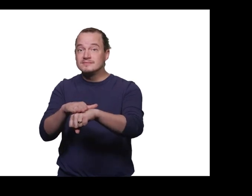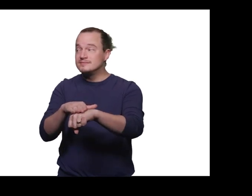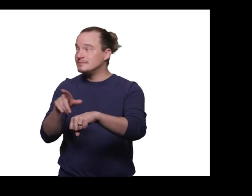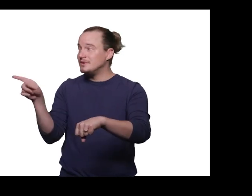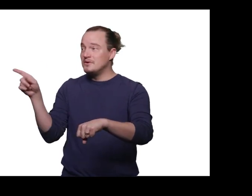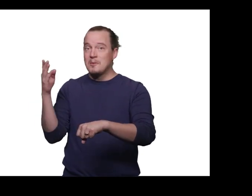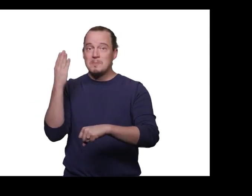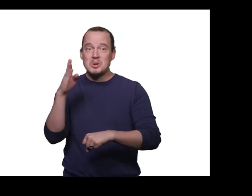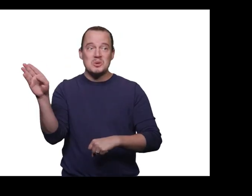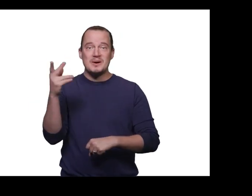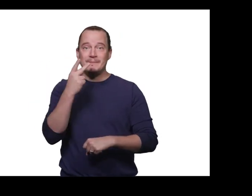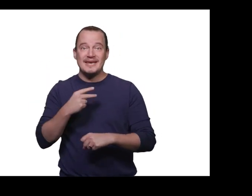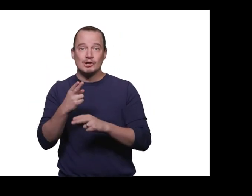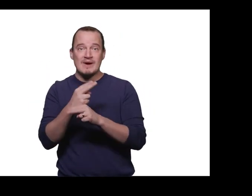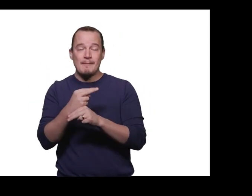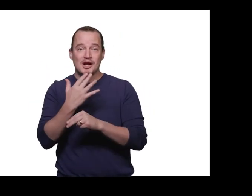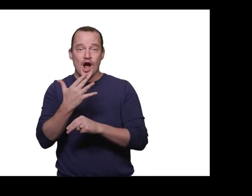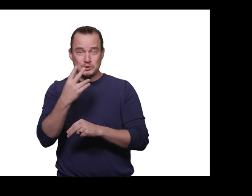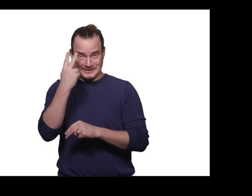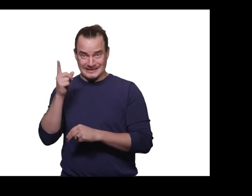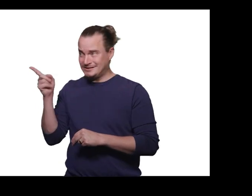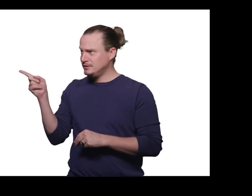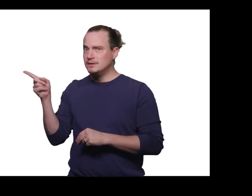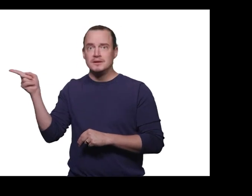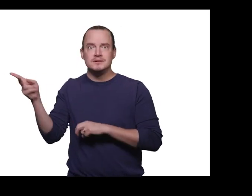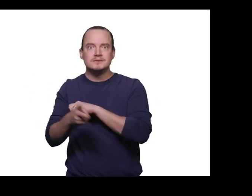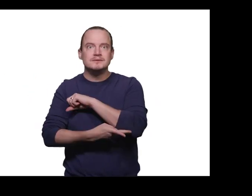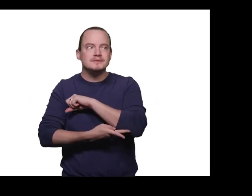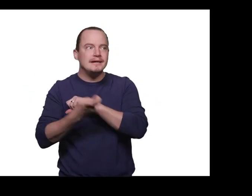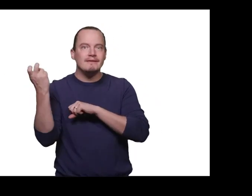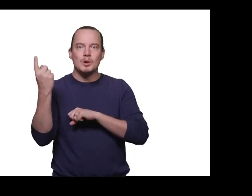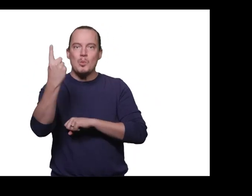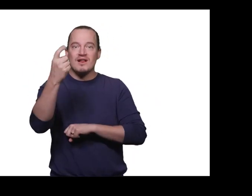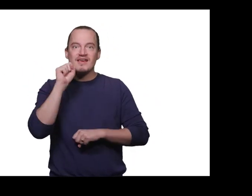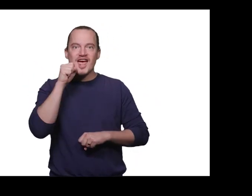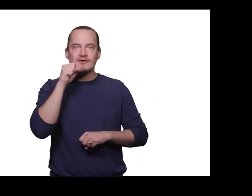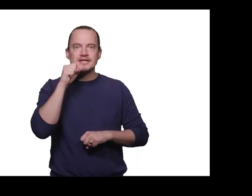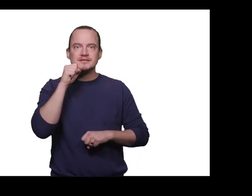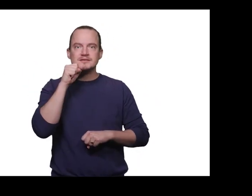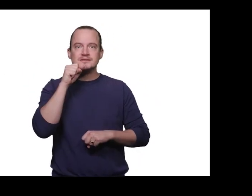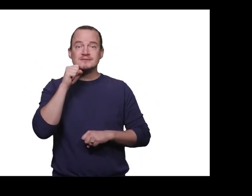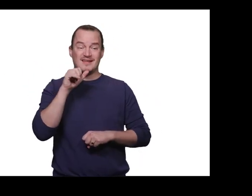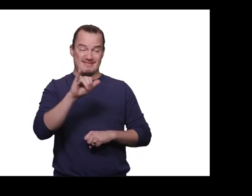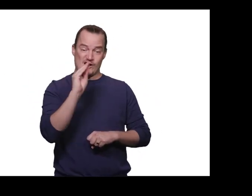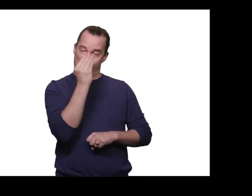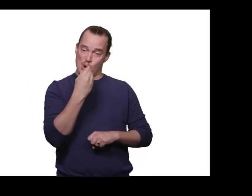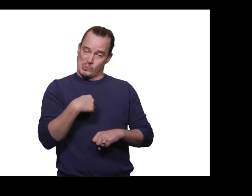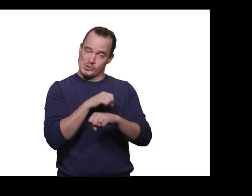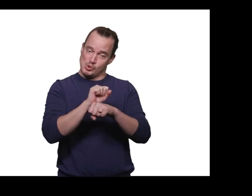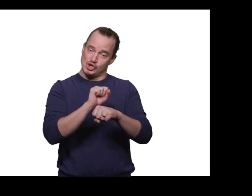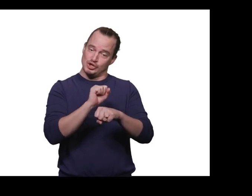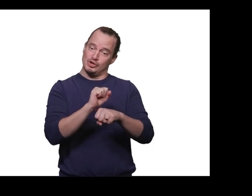There is a blue and pink rabbit who is taking one of the